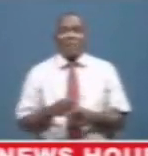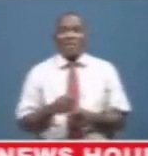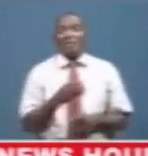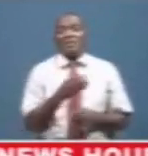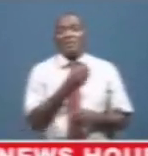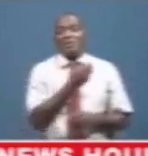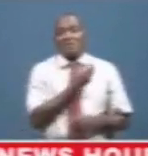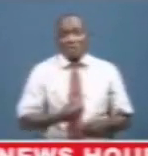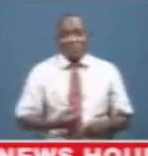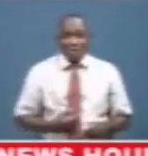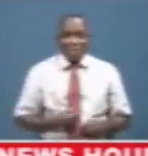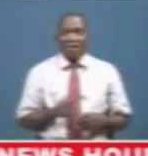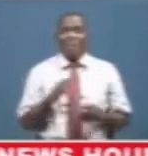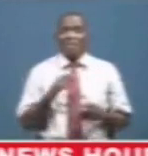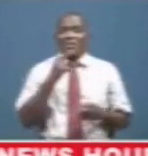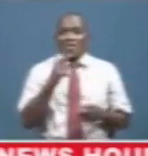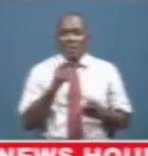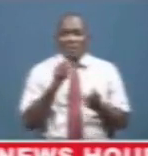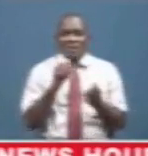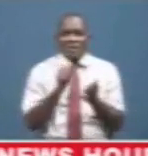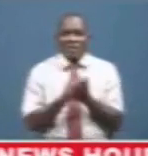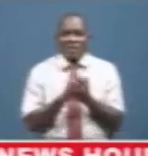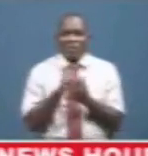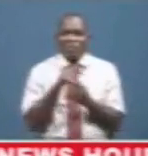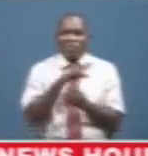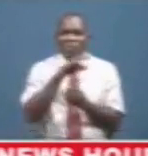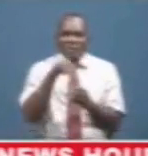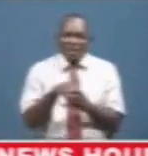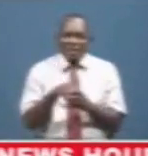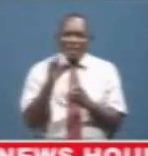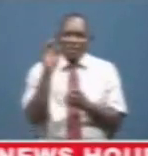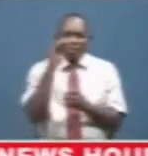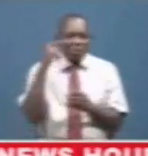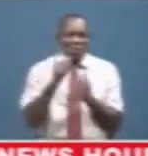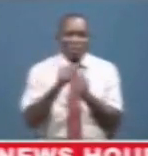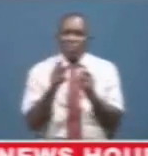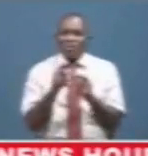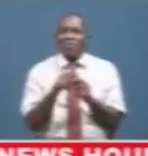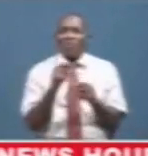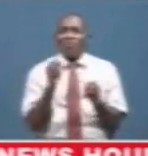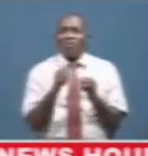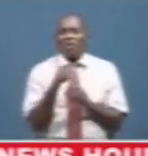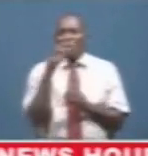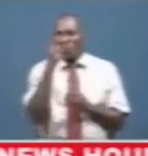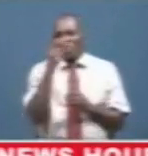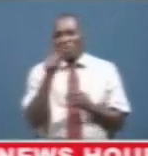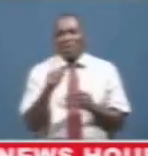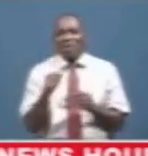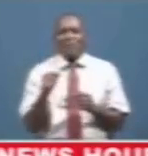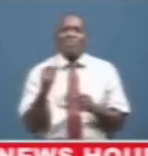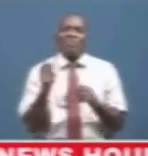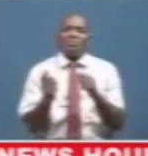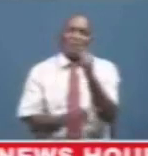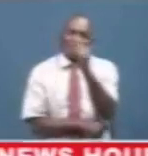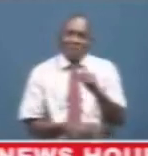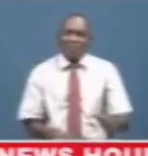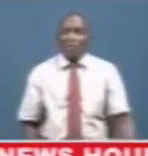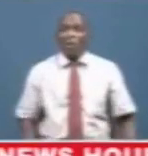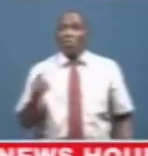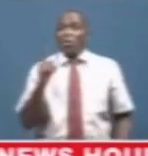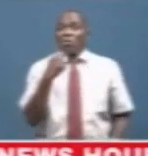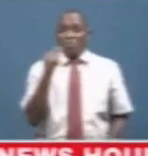authority labeled those involved in galamsey as criminals who should be treated as such. You are a galamsey, you are a